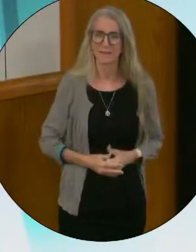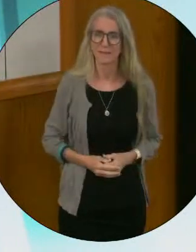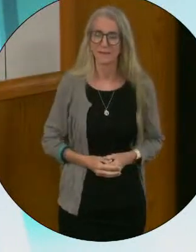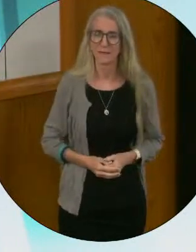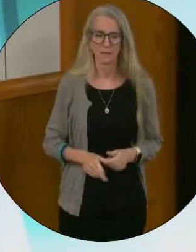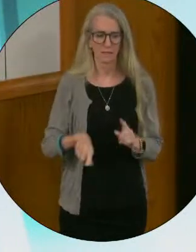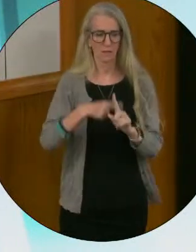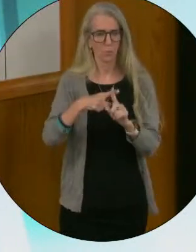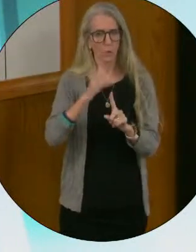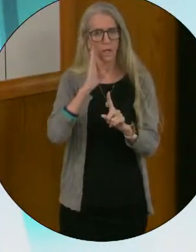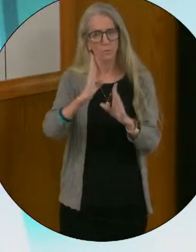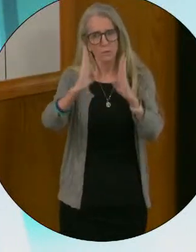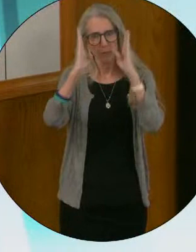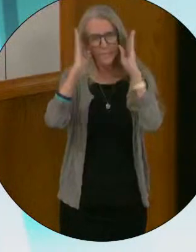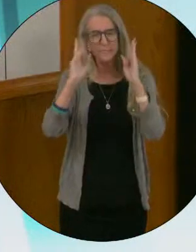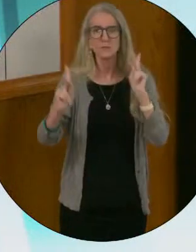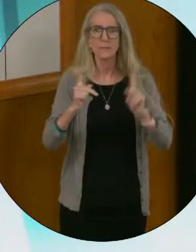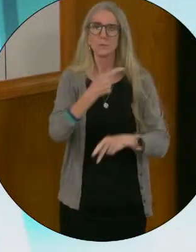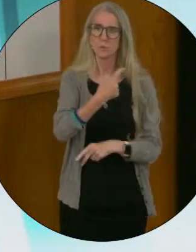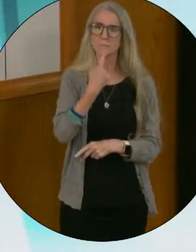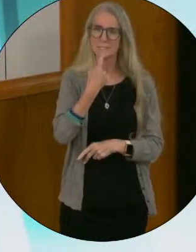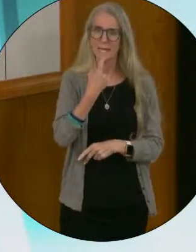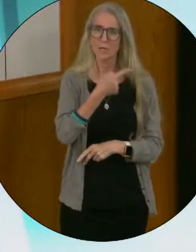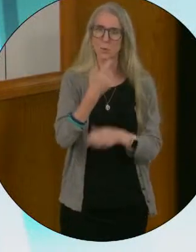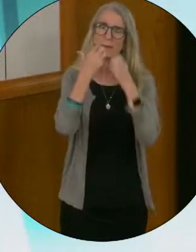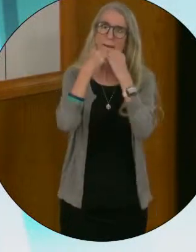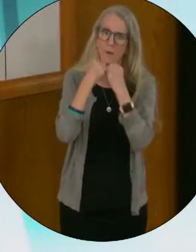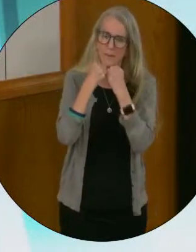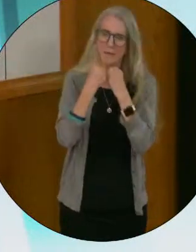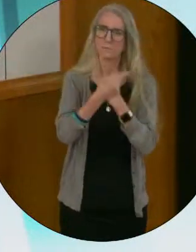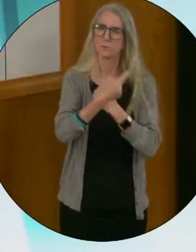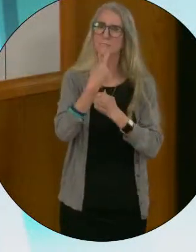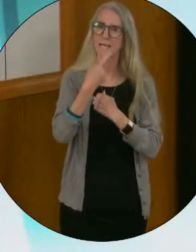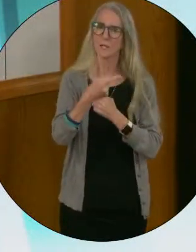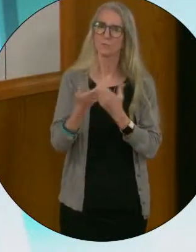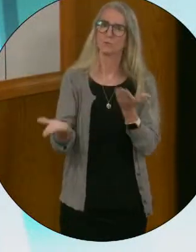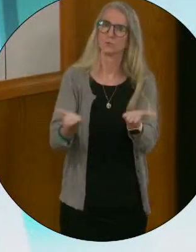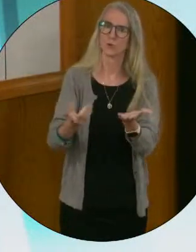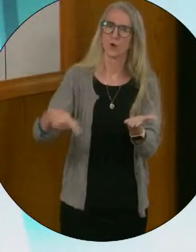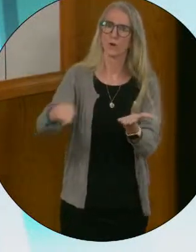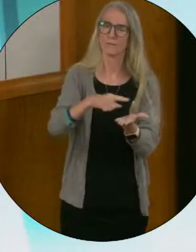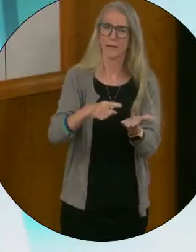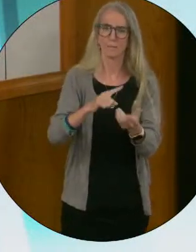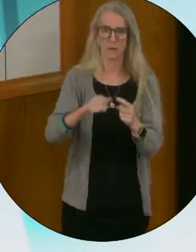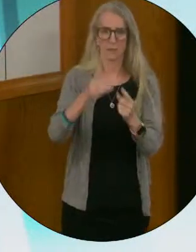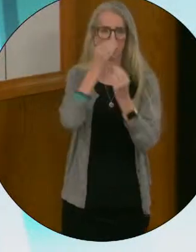When are you going to listen to the people you say you care about and you say you supposedly serve?